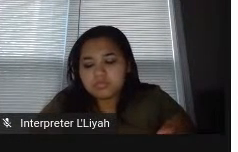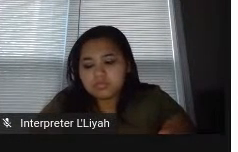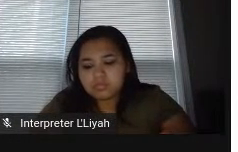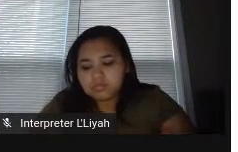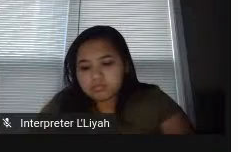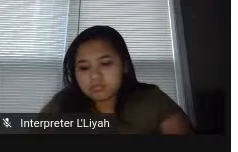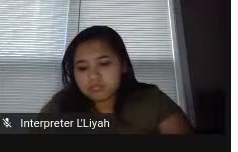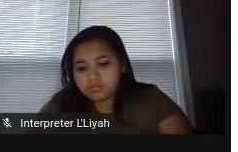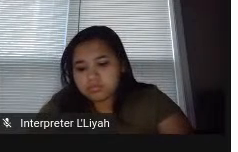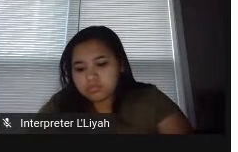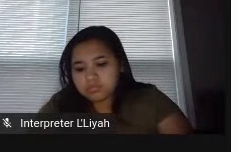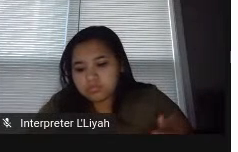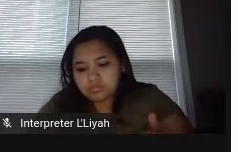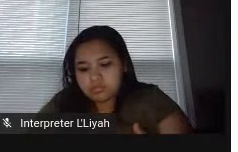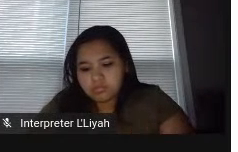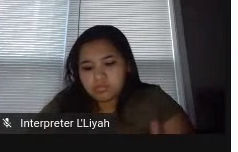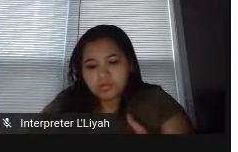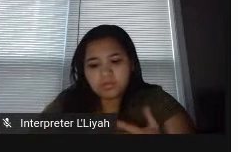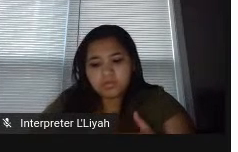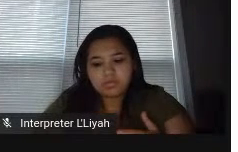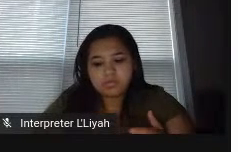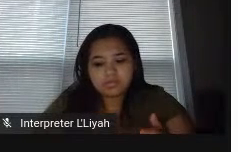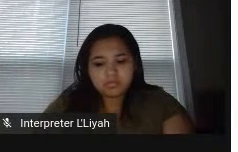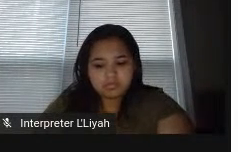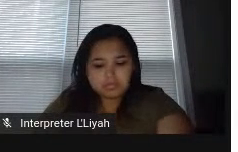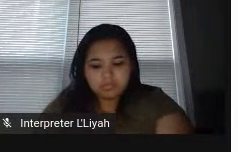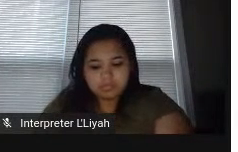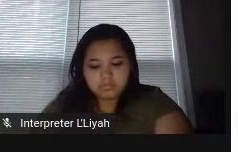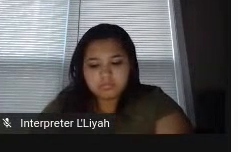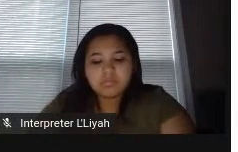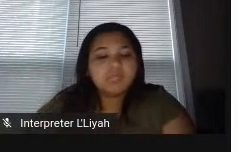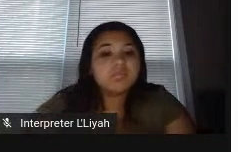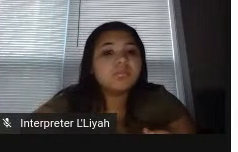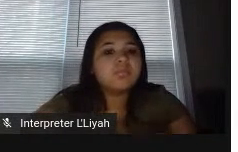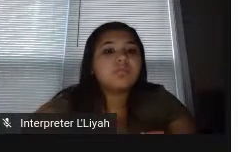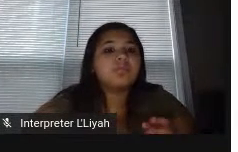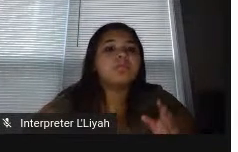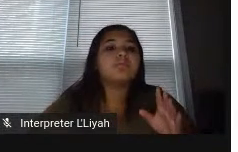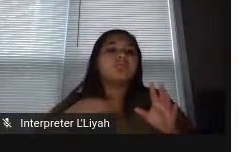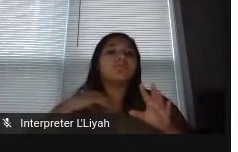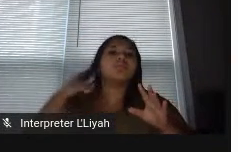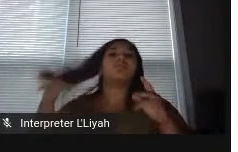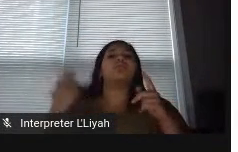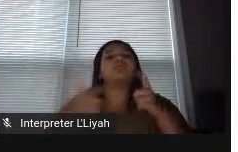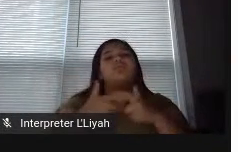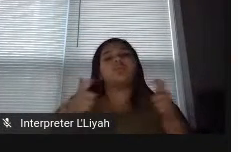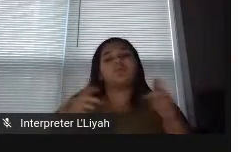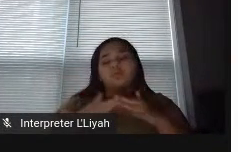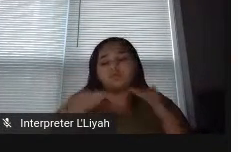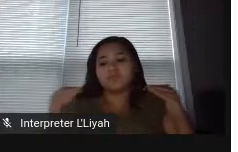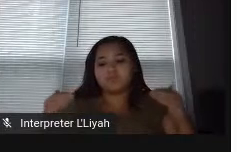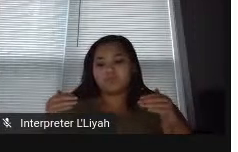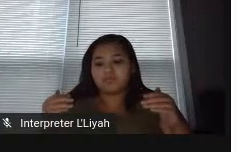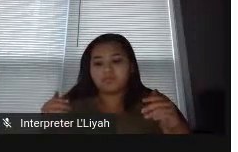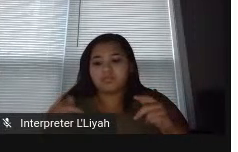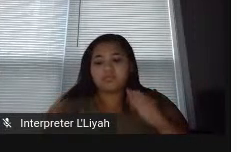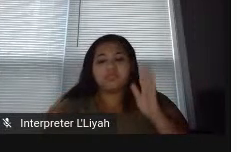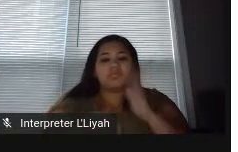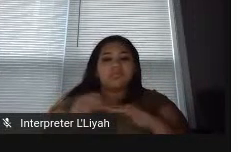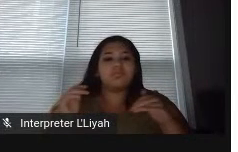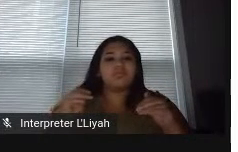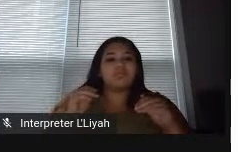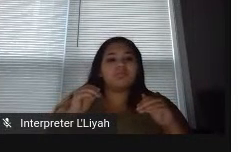your child you may feel that your child performs at a greater level than what